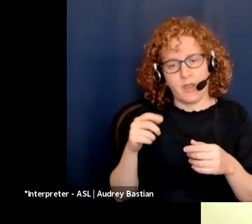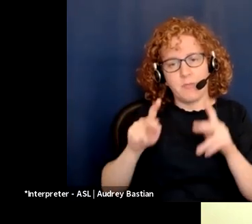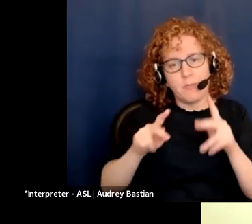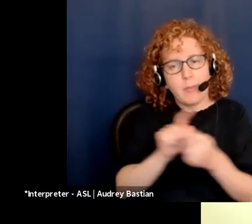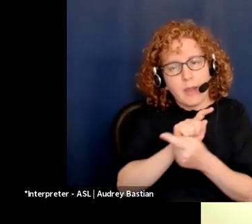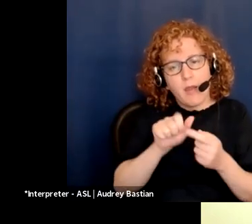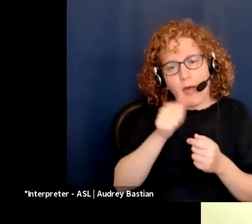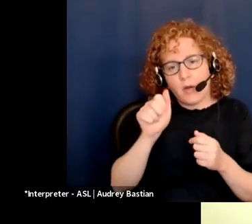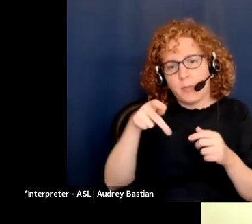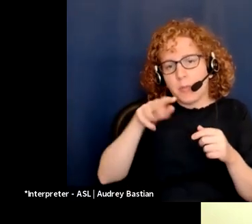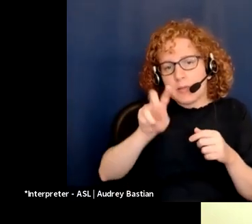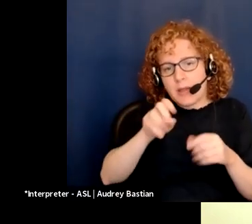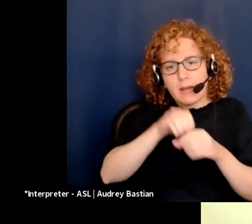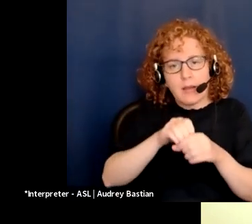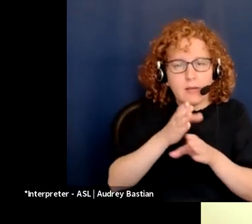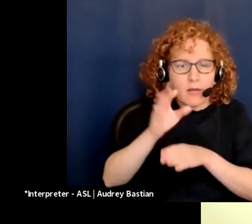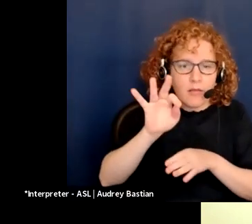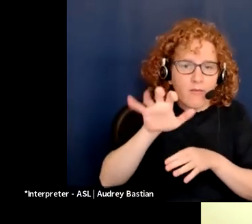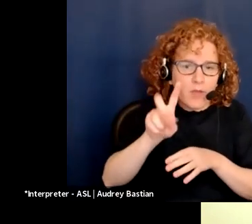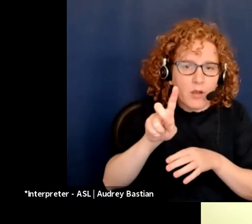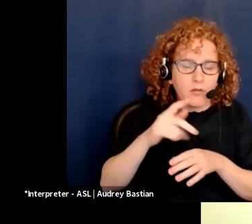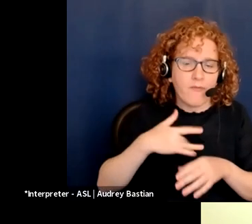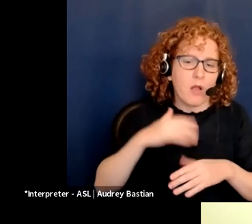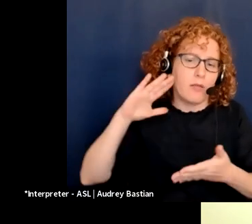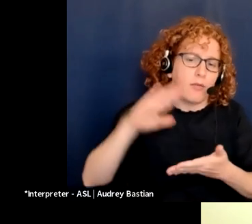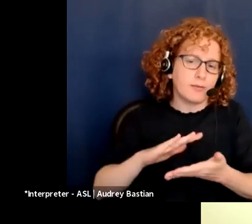I felt less isolated.